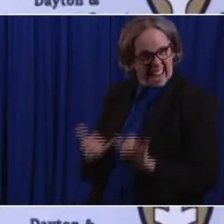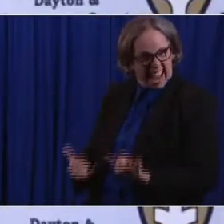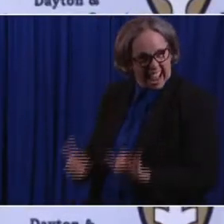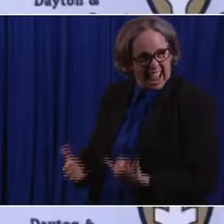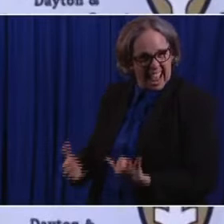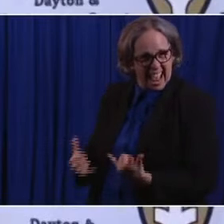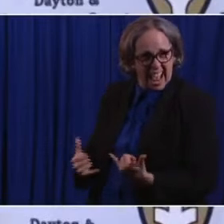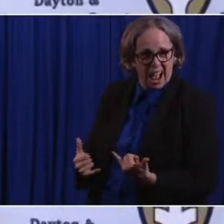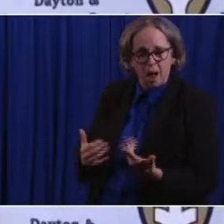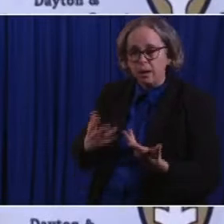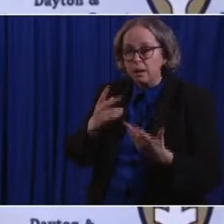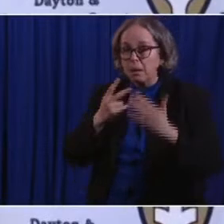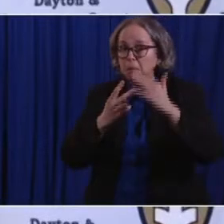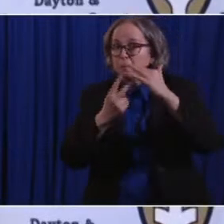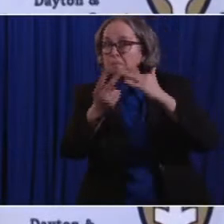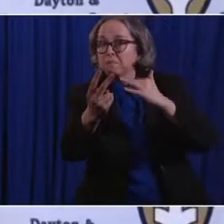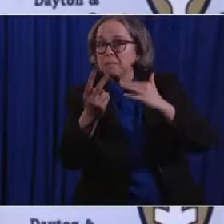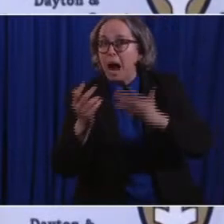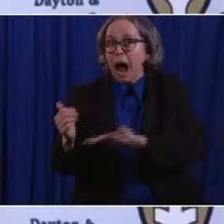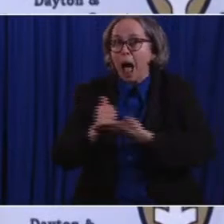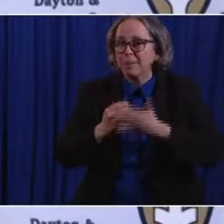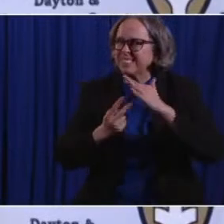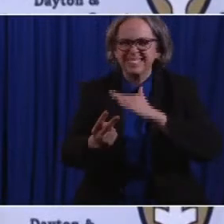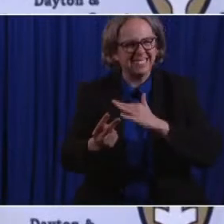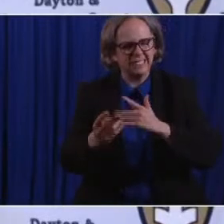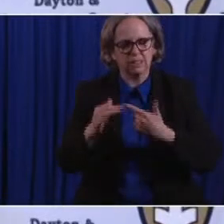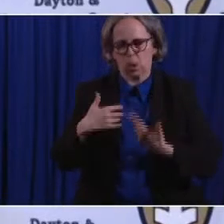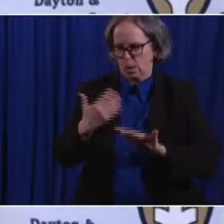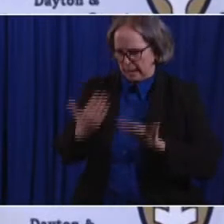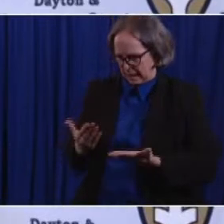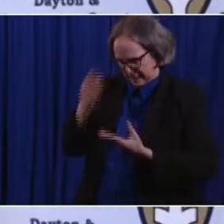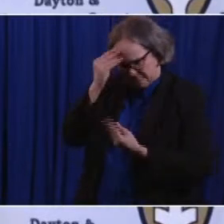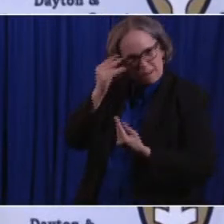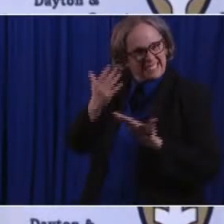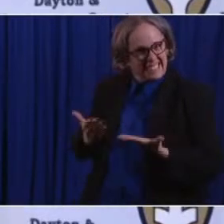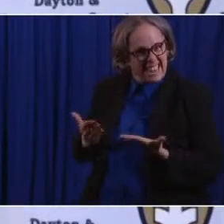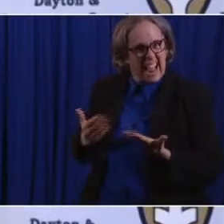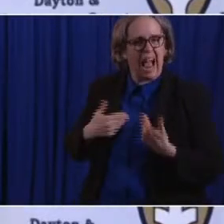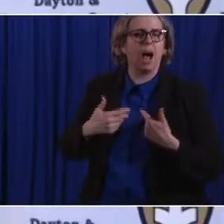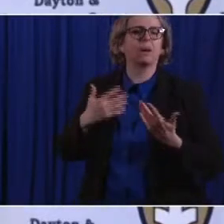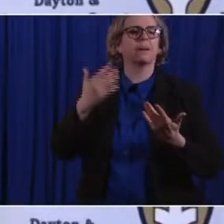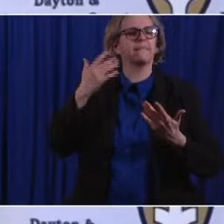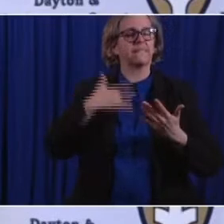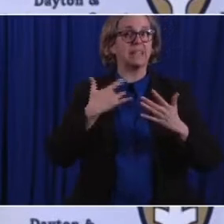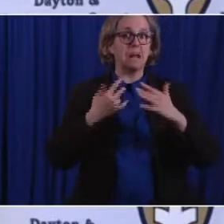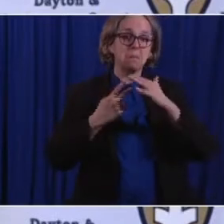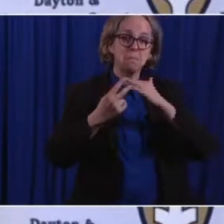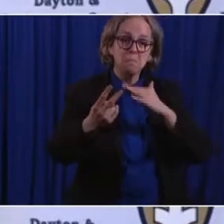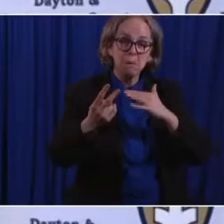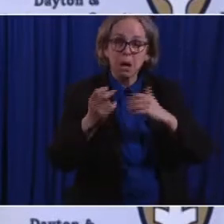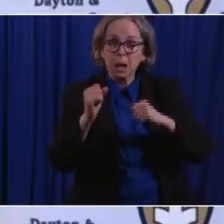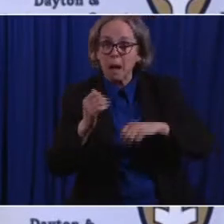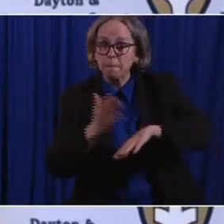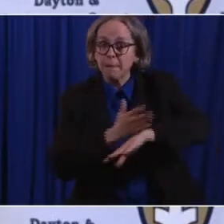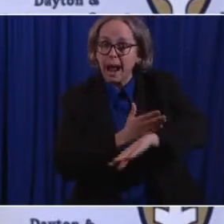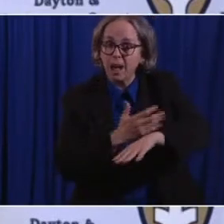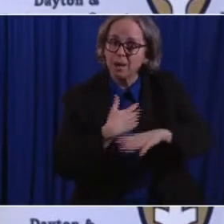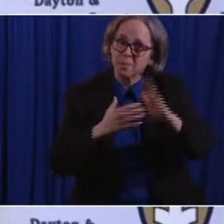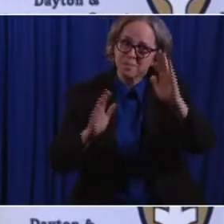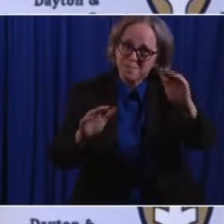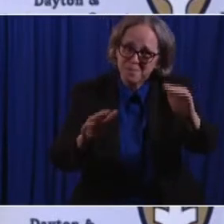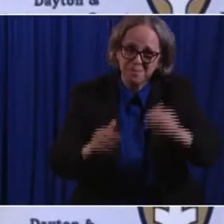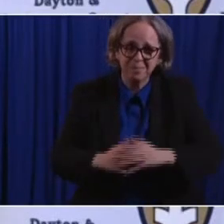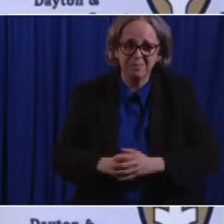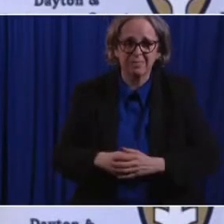think in the long run, frankly, things are going to get better. And as we vaccinate more and more